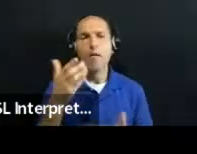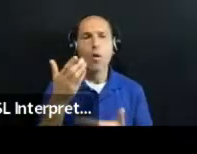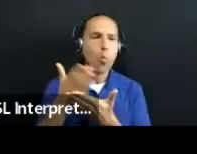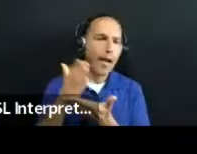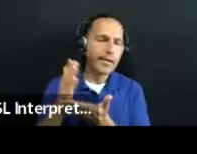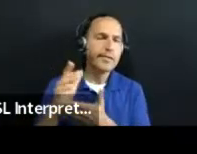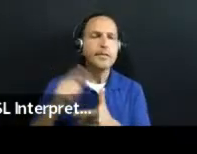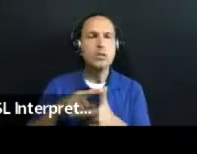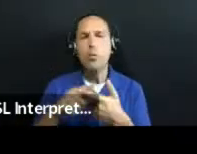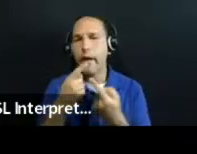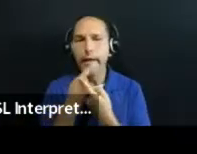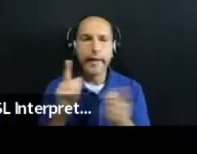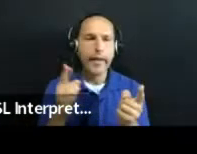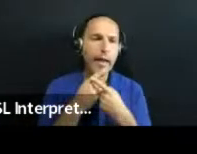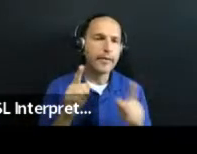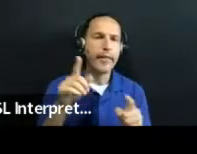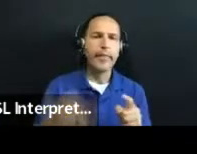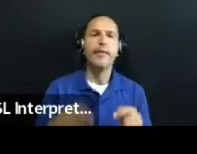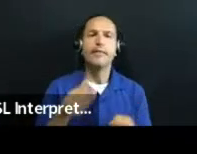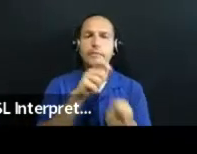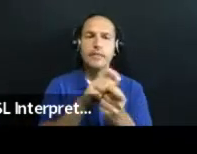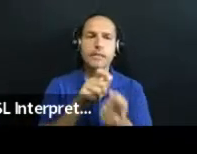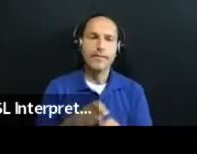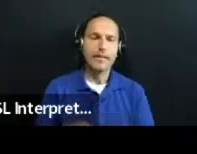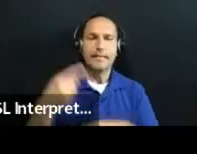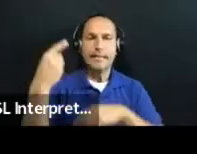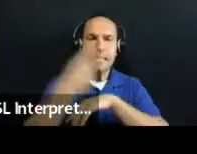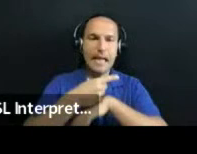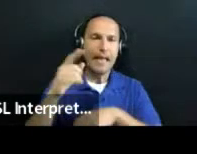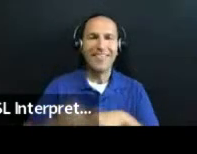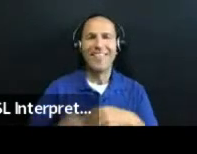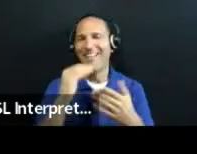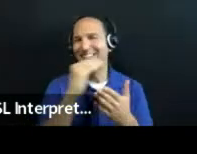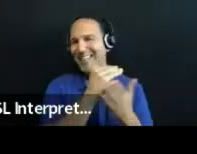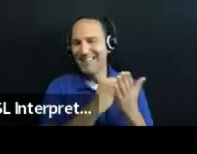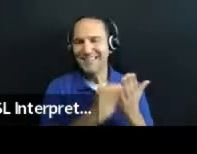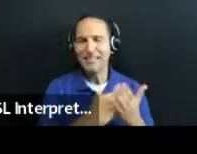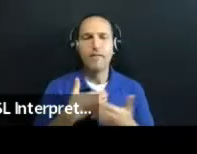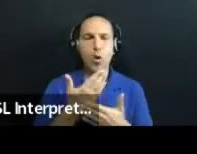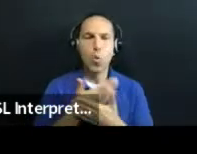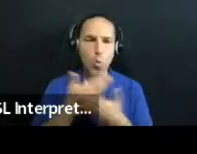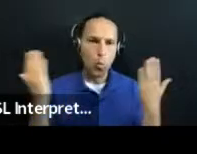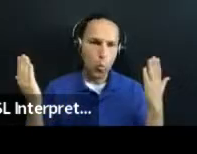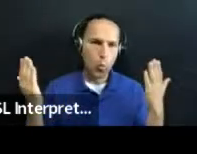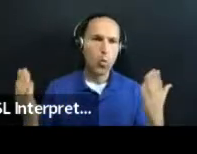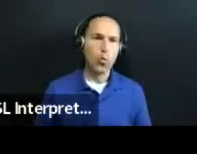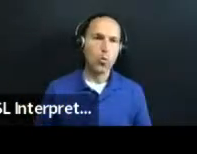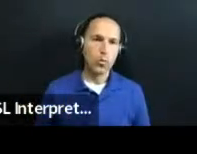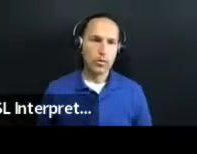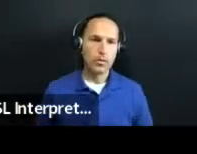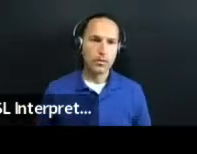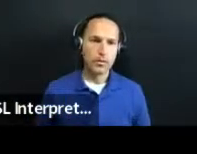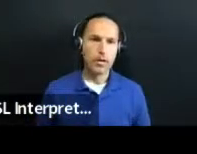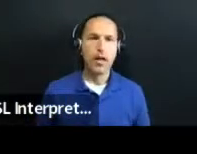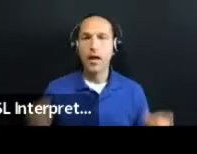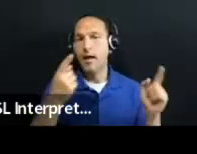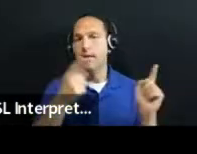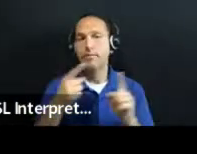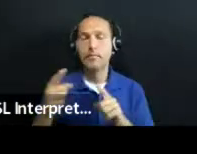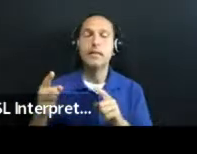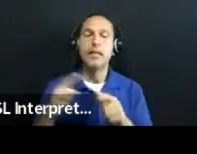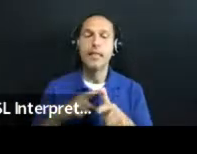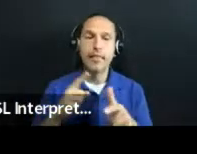time announcing dates in lists that don't have anything happening on them. So we